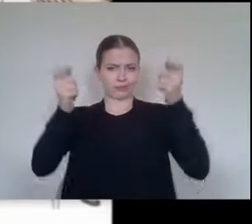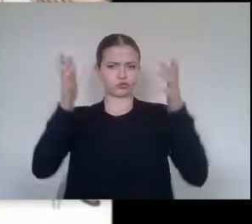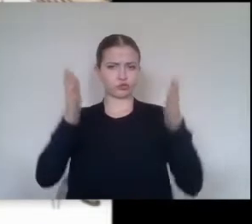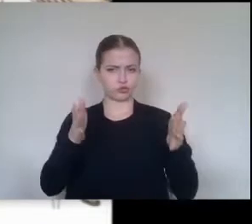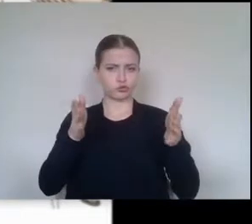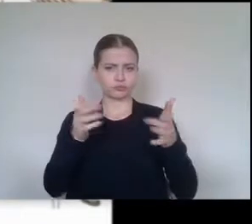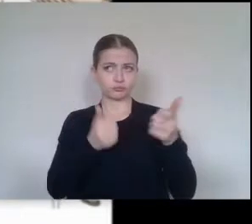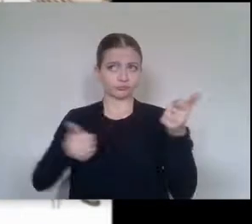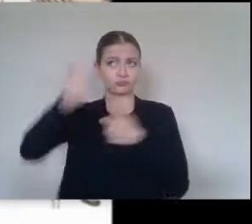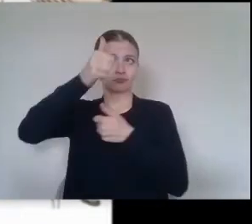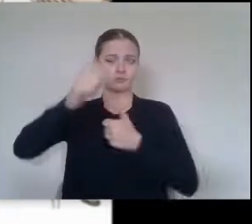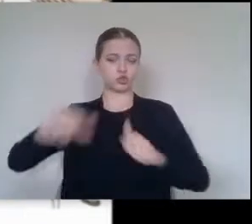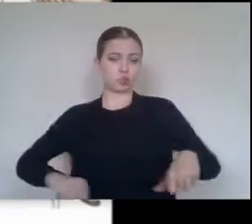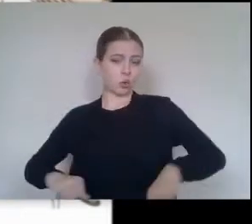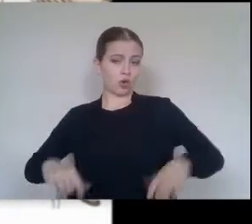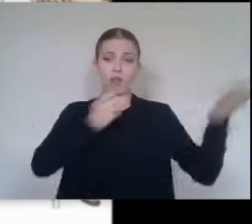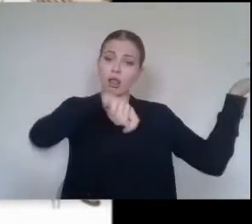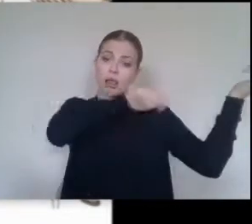showed off.